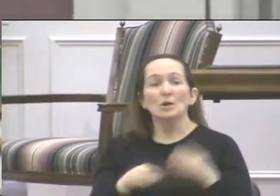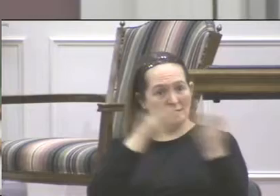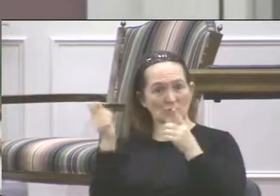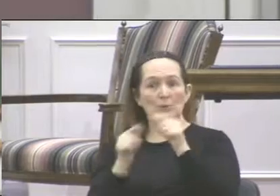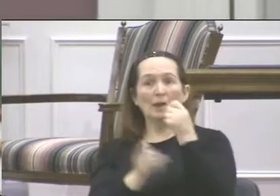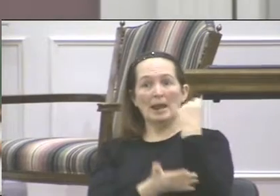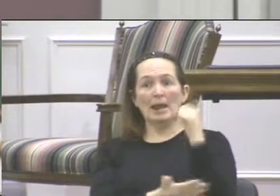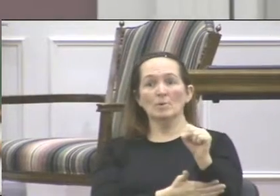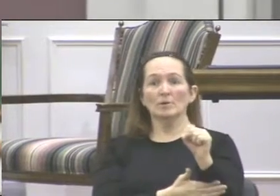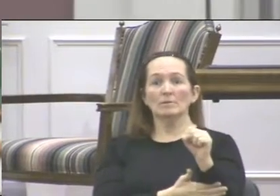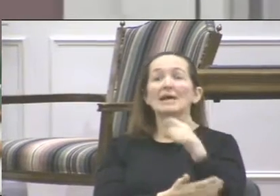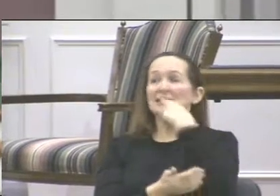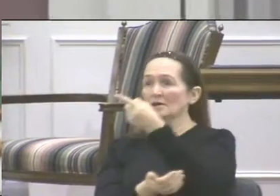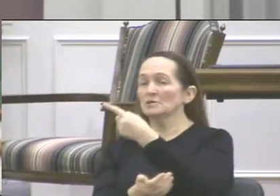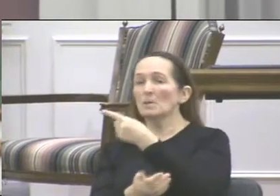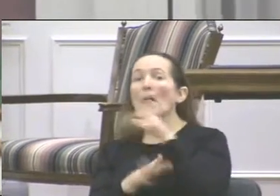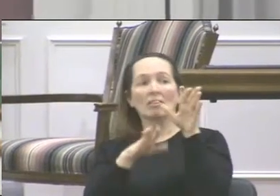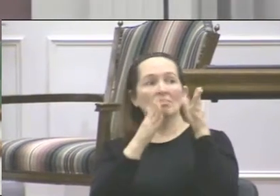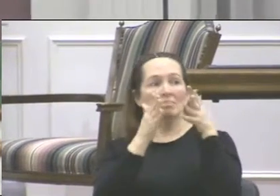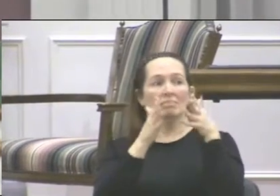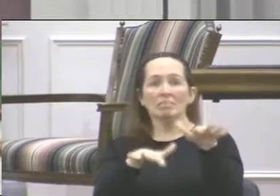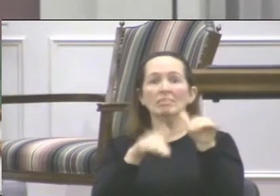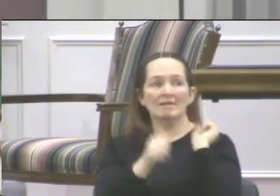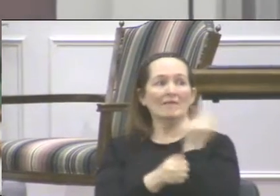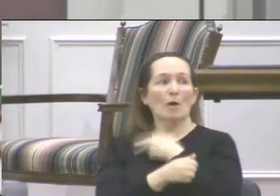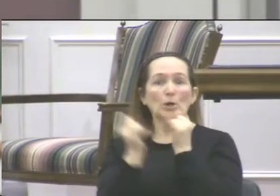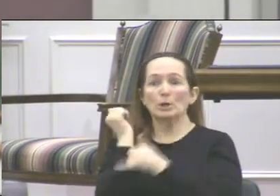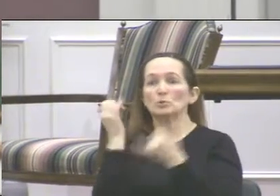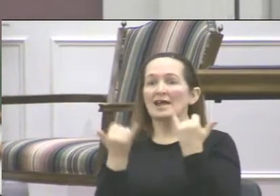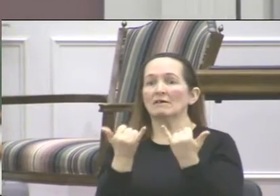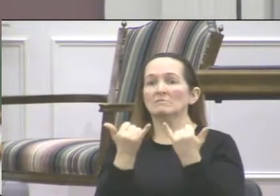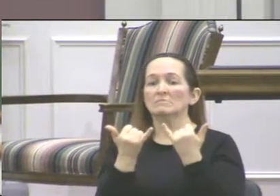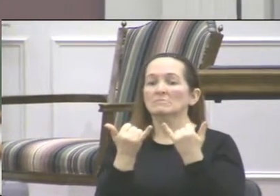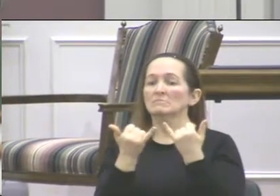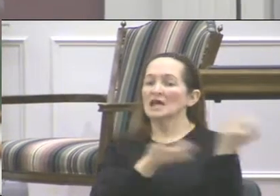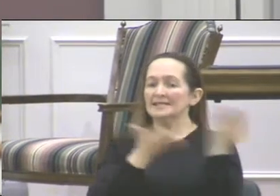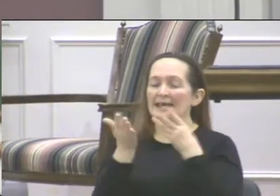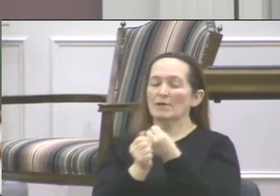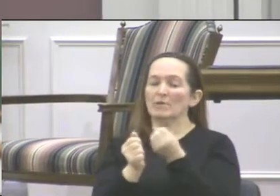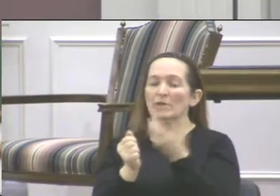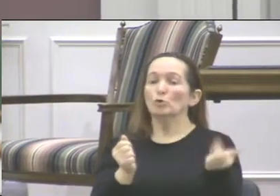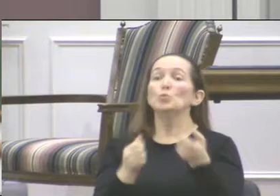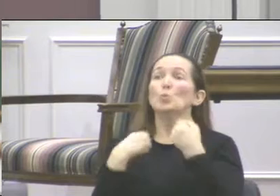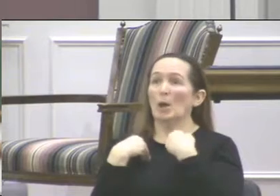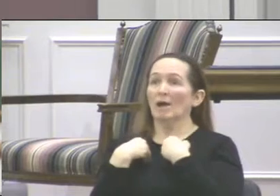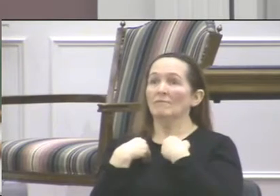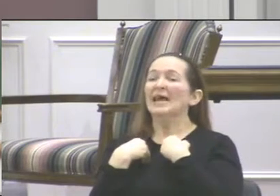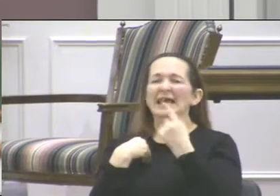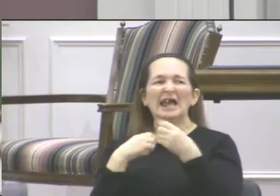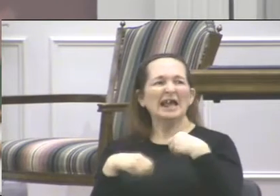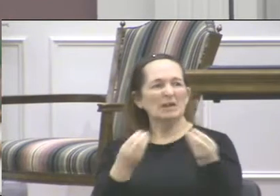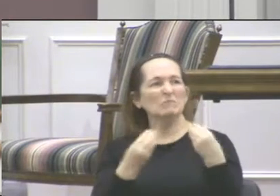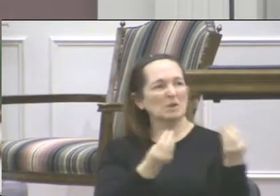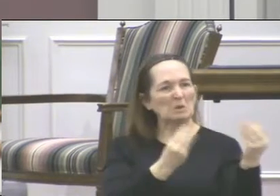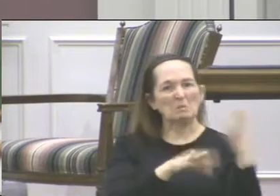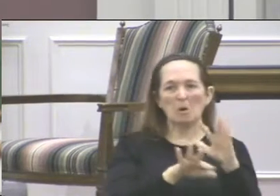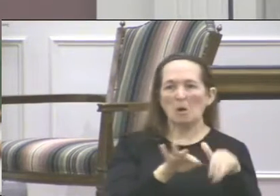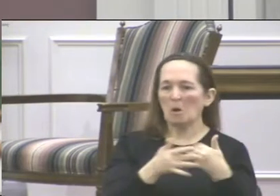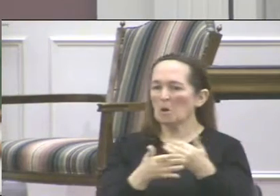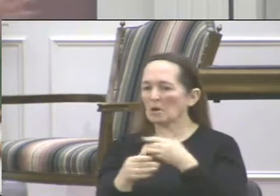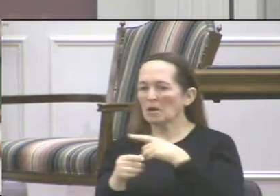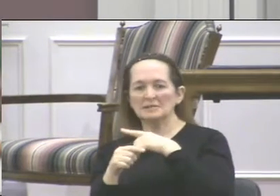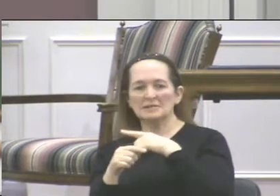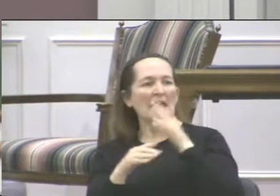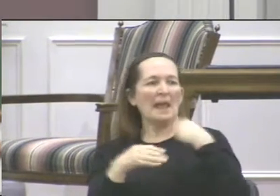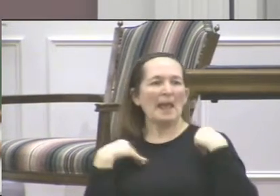back to Abraham and says, please leave our country right now. Take everything you've got. Now, he had given him all kinds of